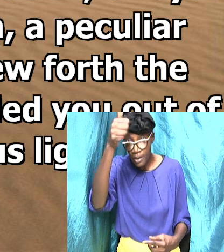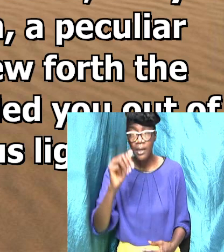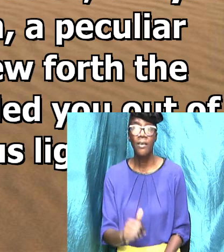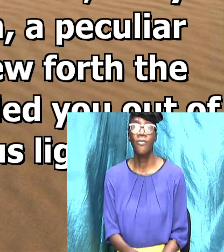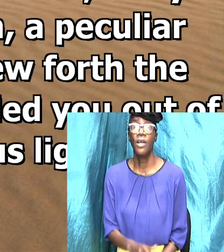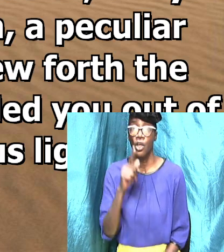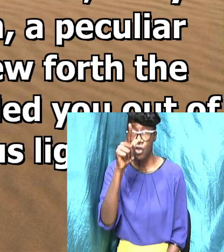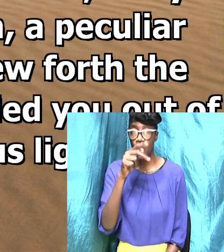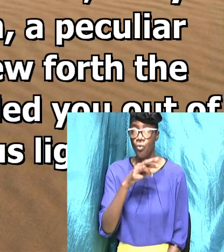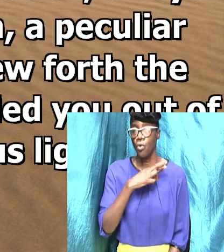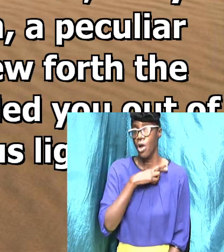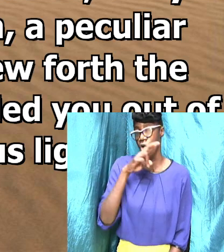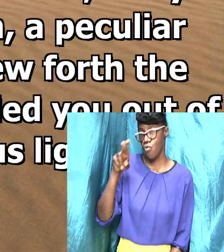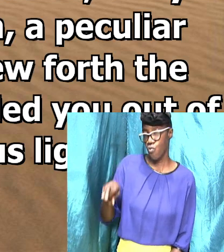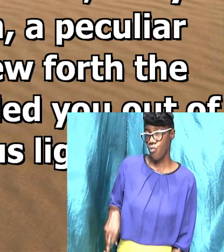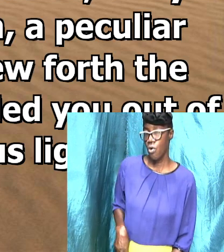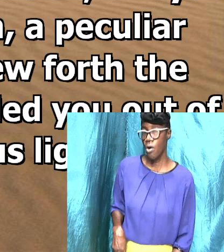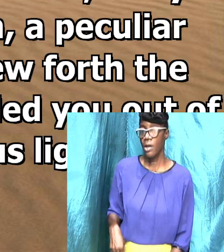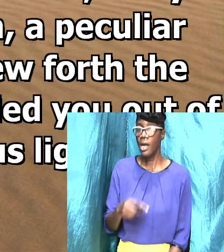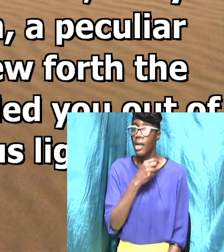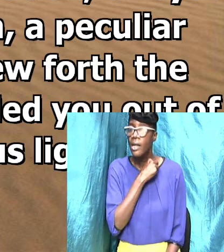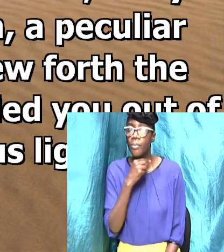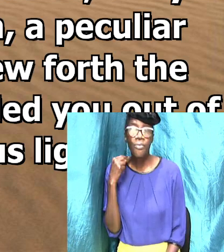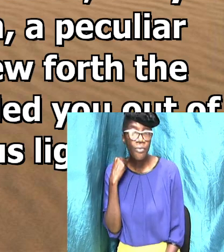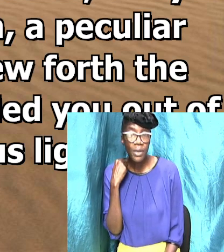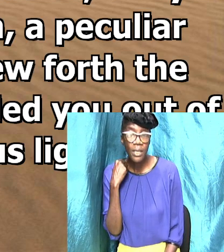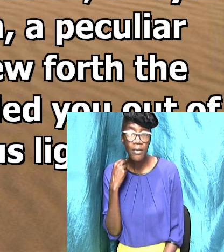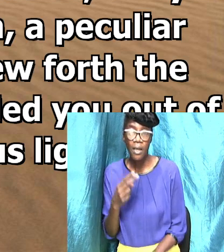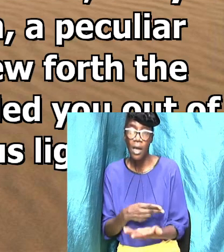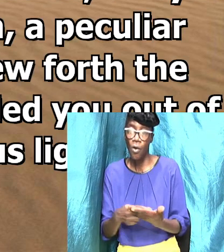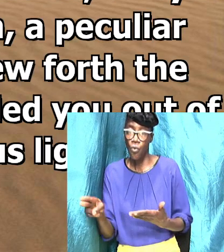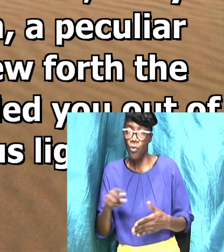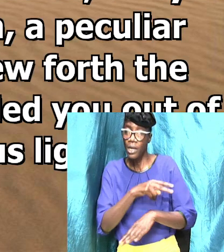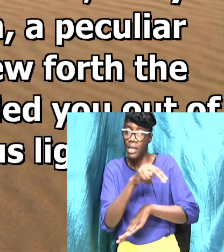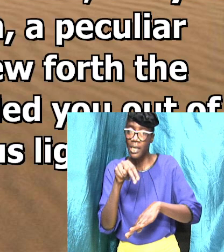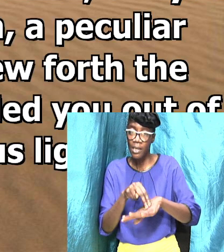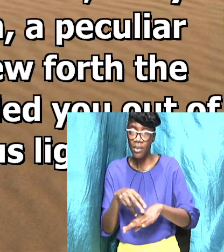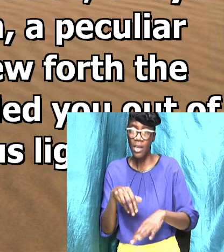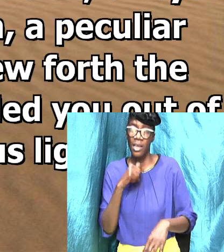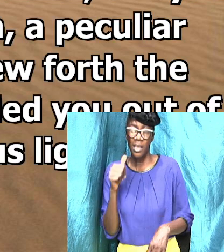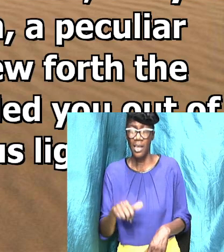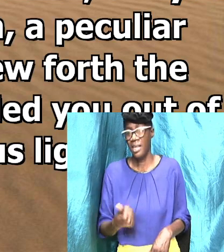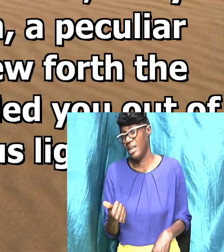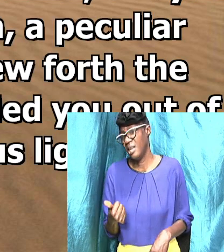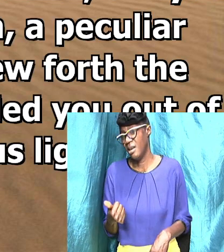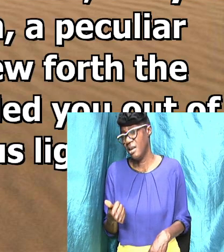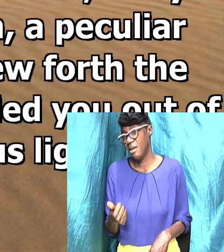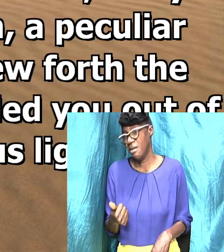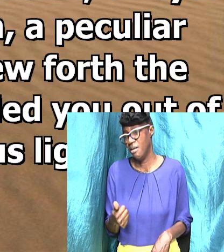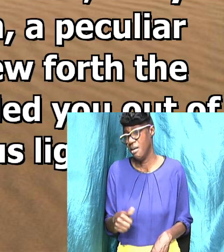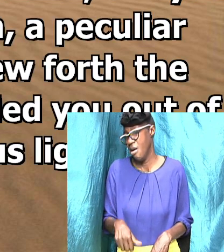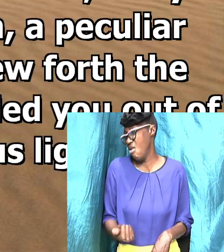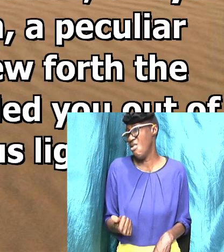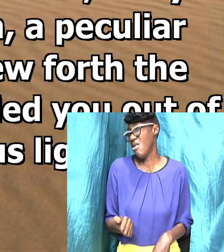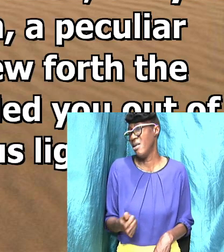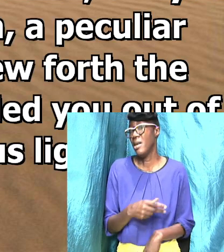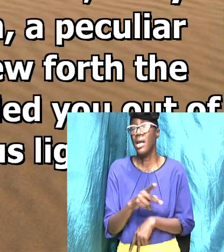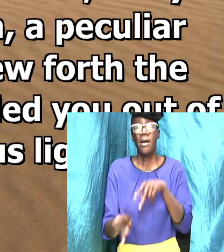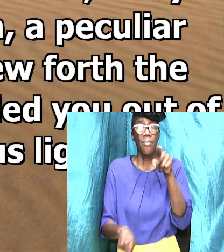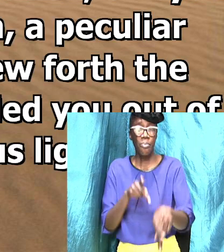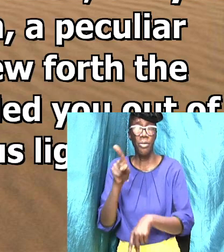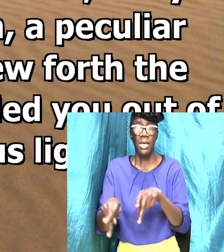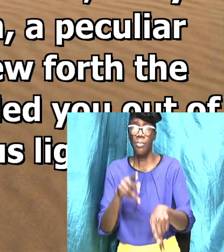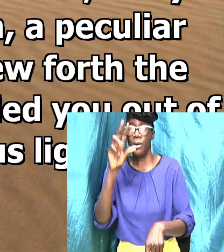You're a royal priesthood. A what? A holy nation. You're not no more normal. You're not no more common thing. You're not no